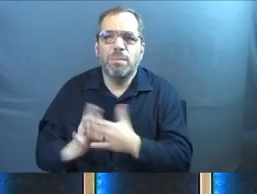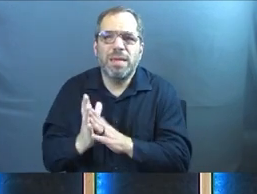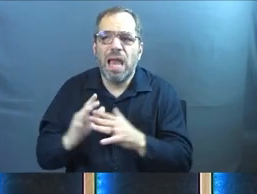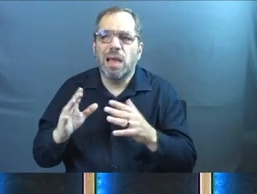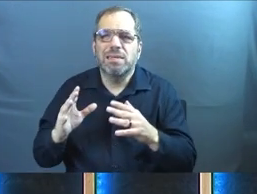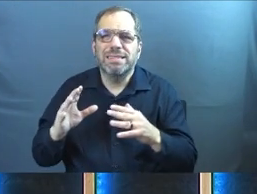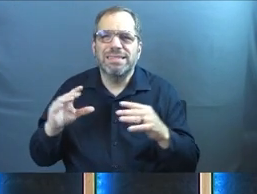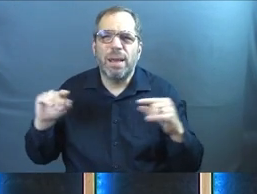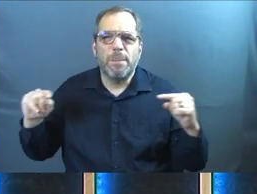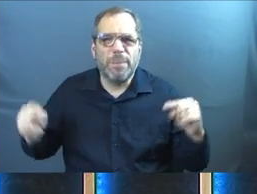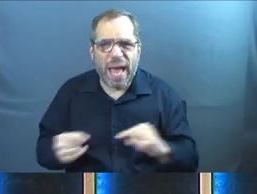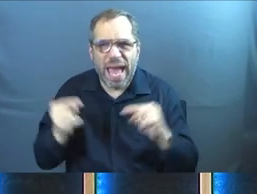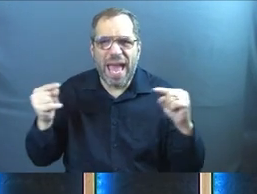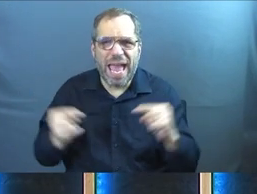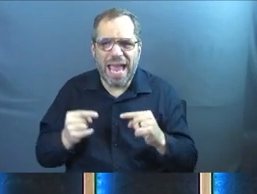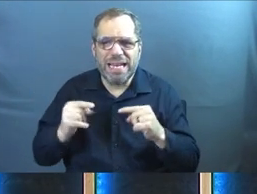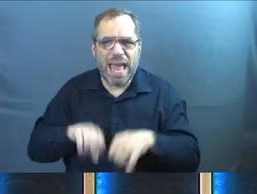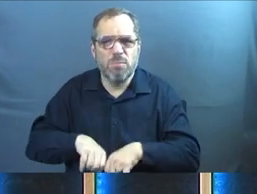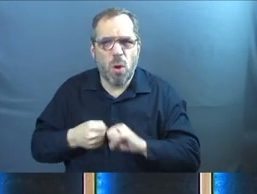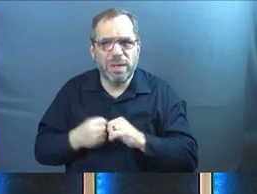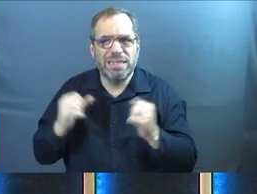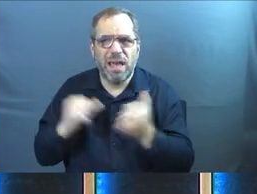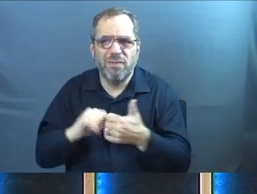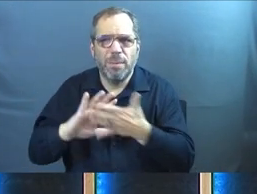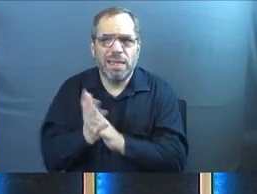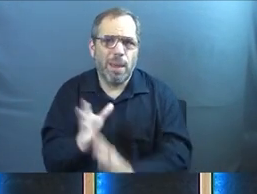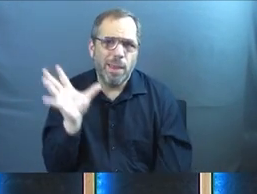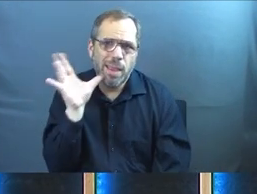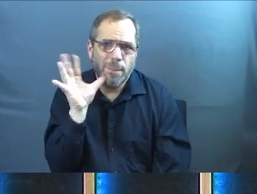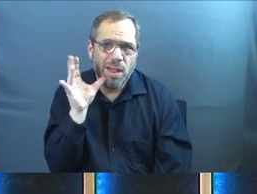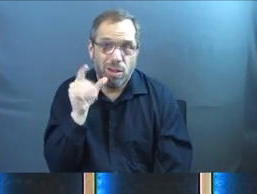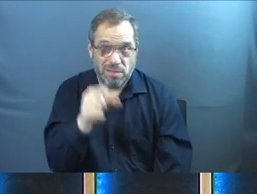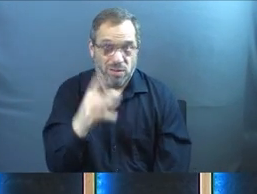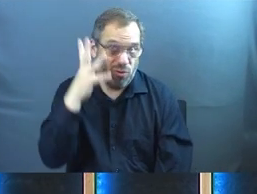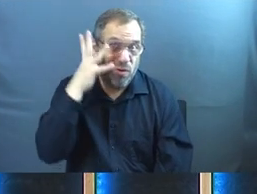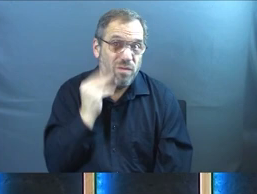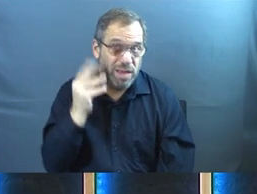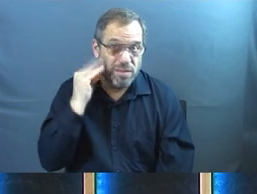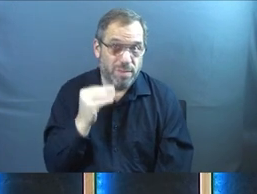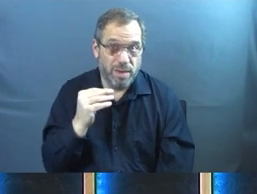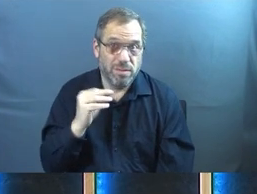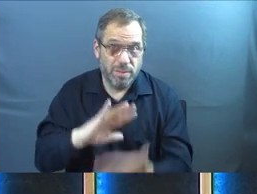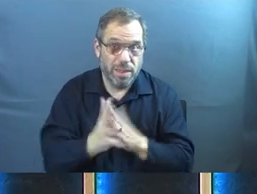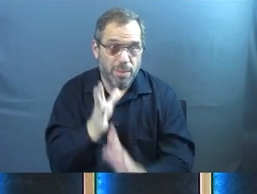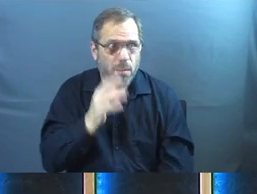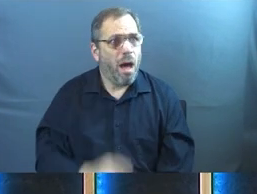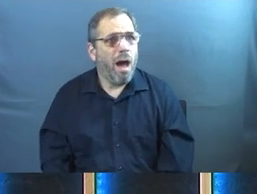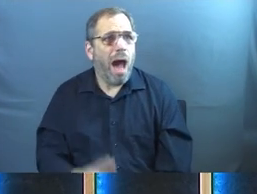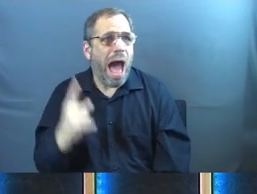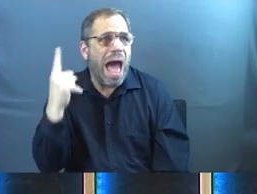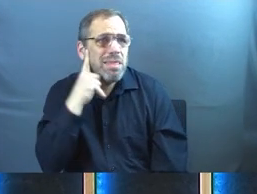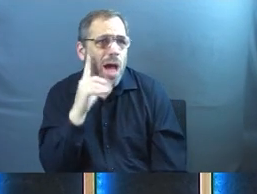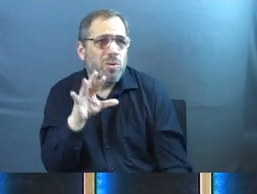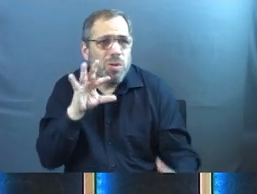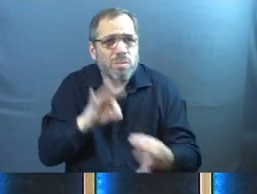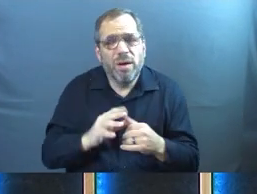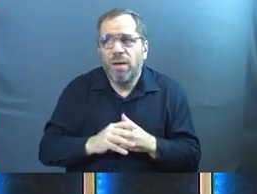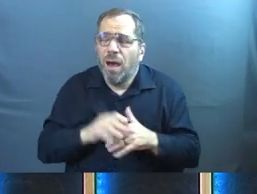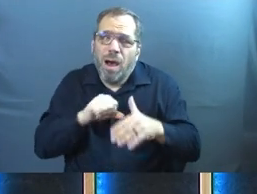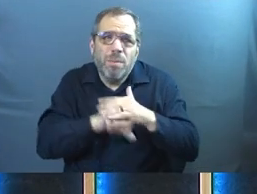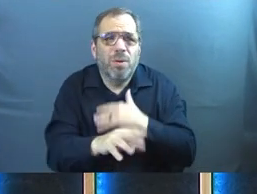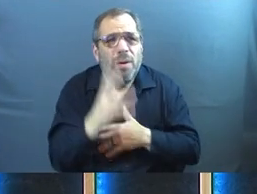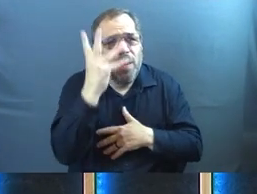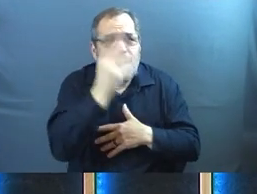It will have an element of pain and brokenness to it. And some of you have experienced motherhood and you're like, I thought it was going to be so perfect and